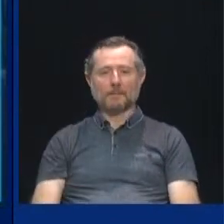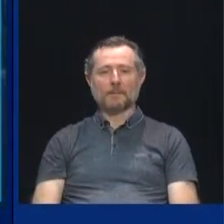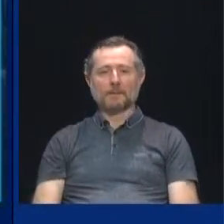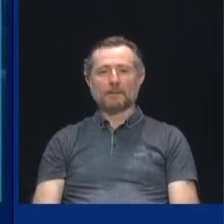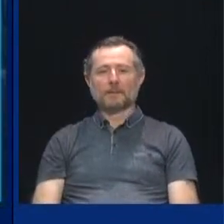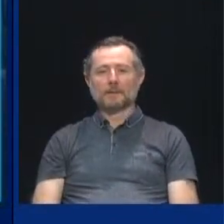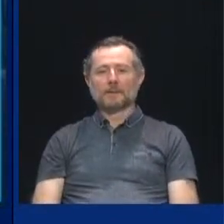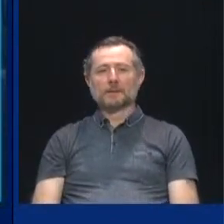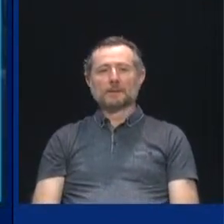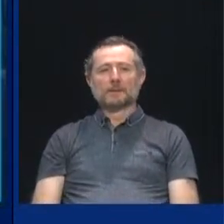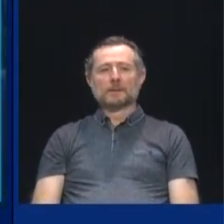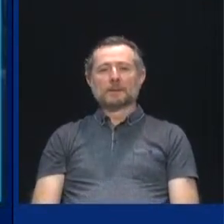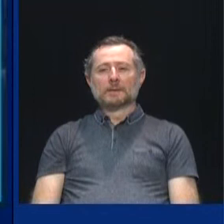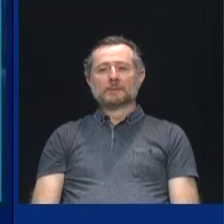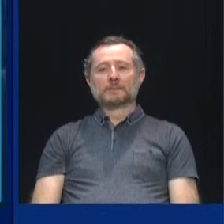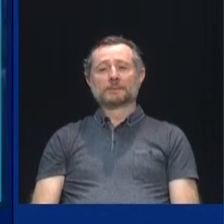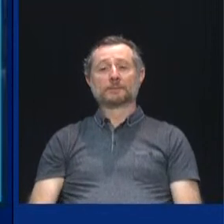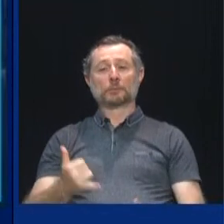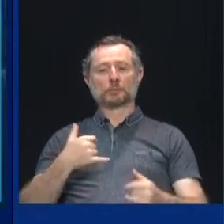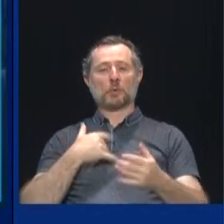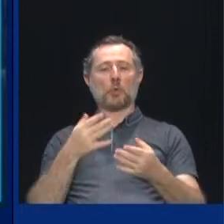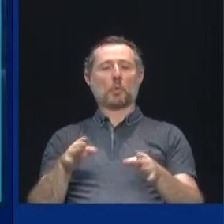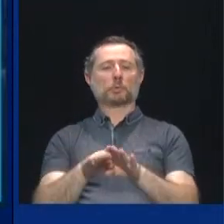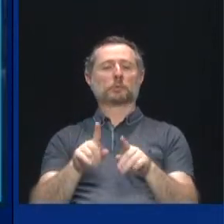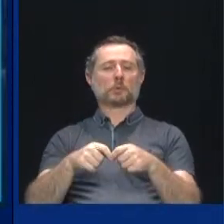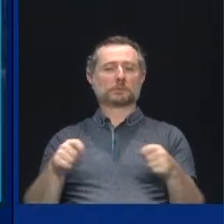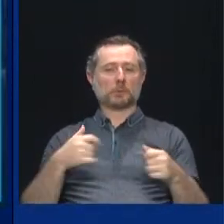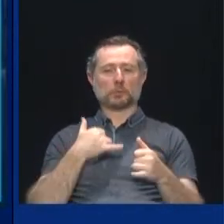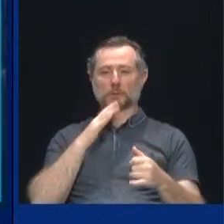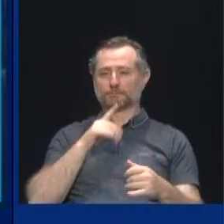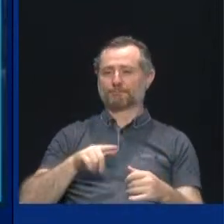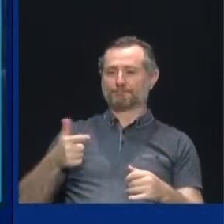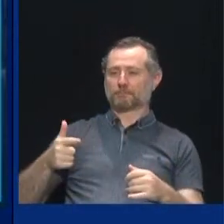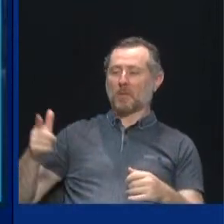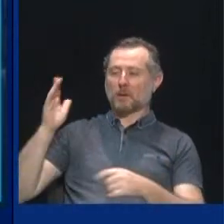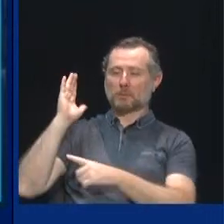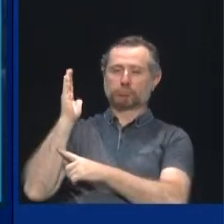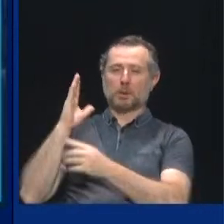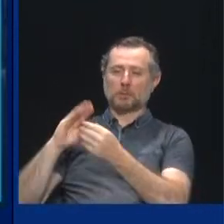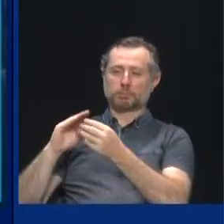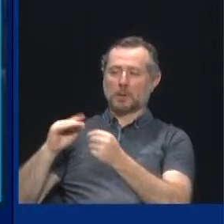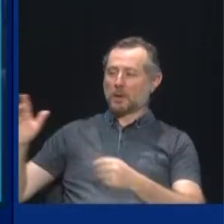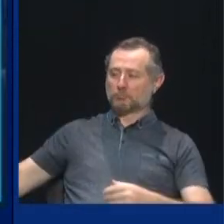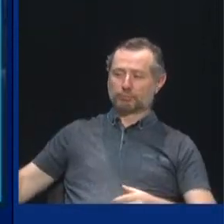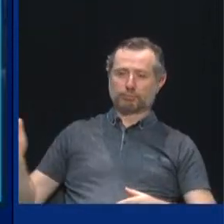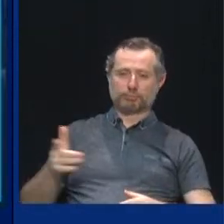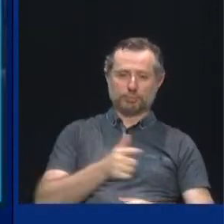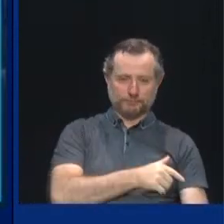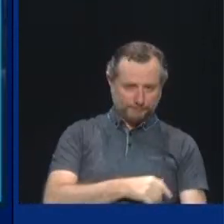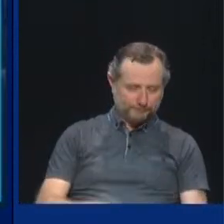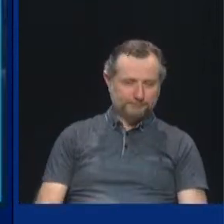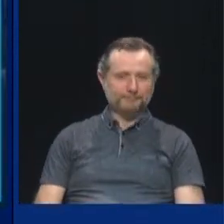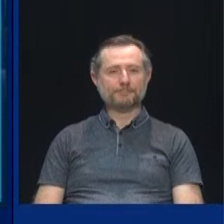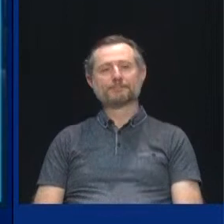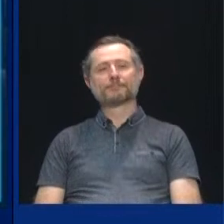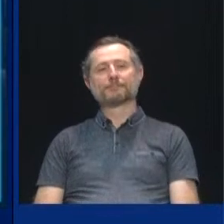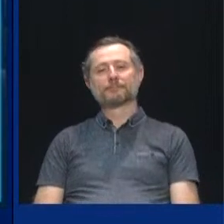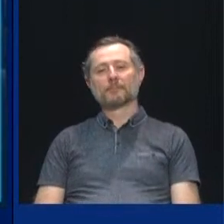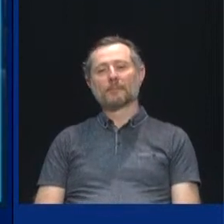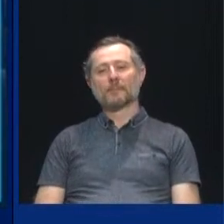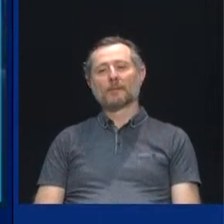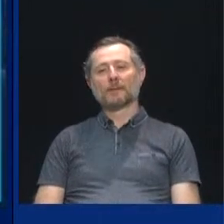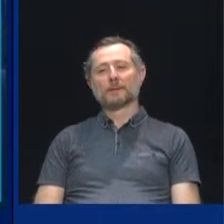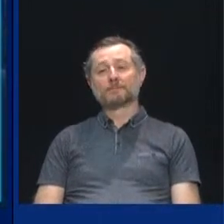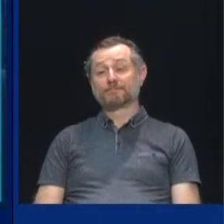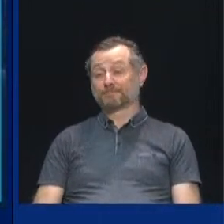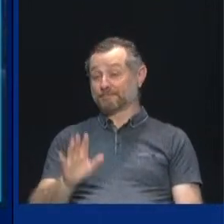And look, in closing, before I turn it over to my guests, we cannot go through what we